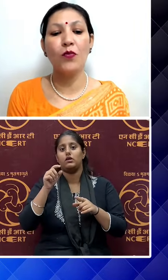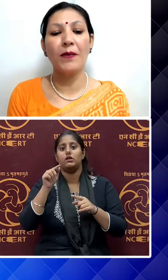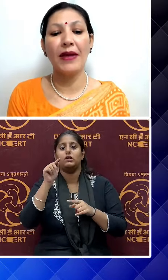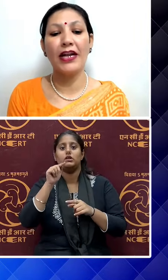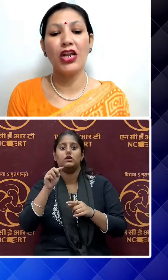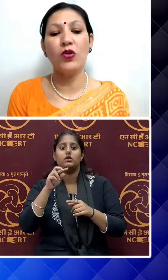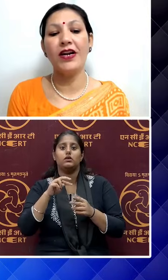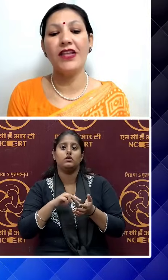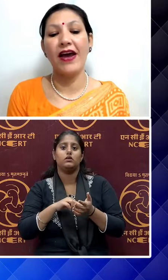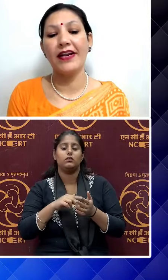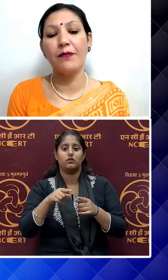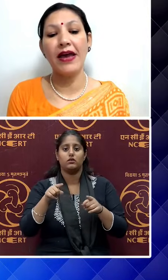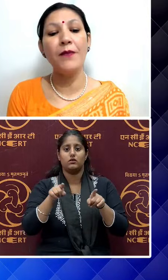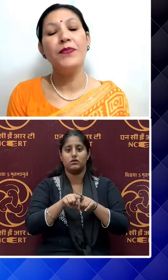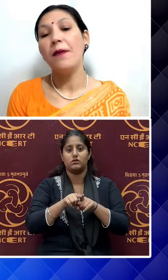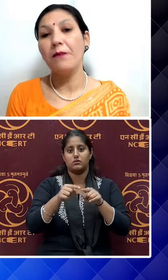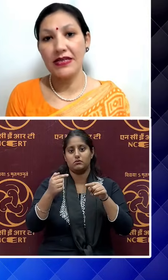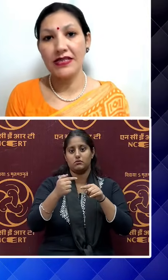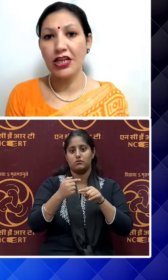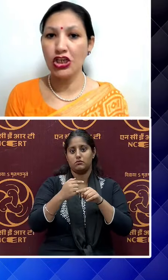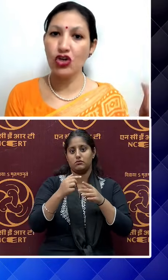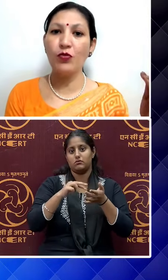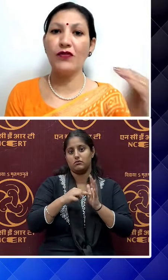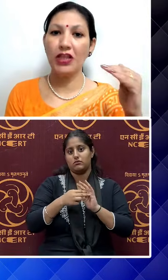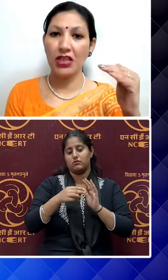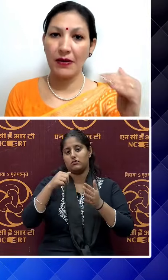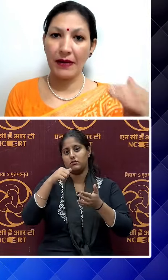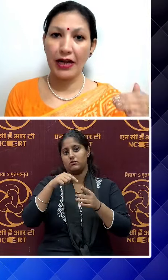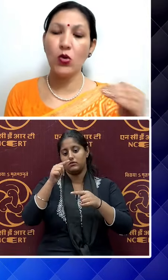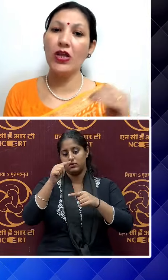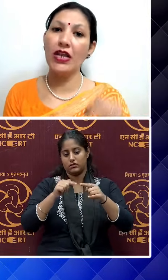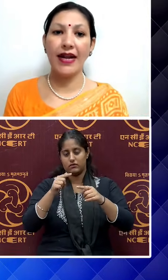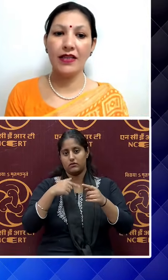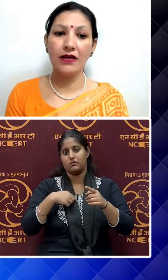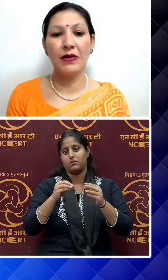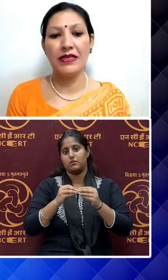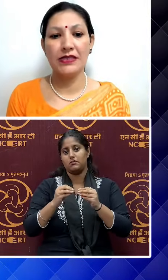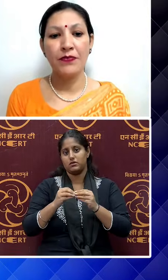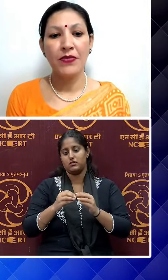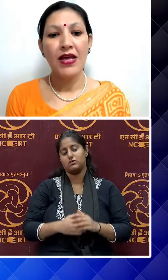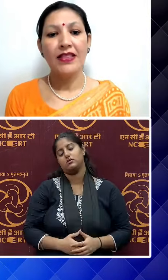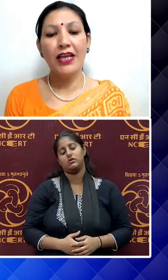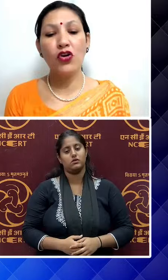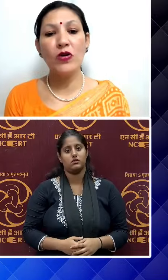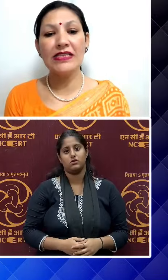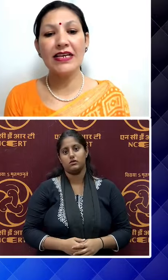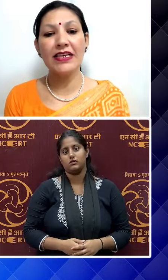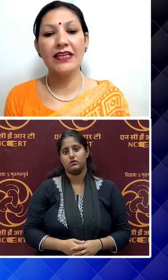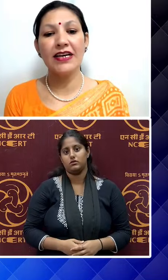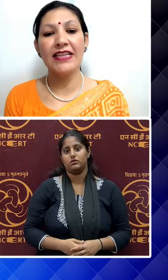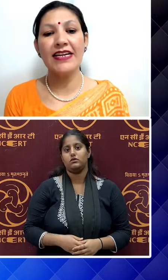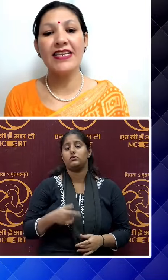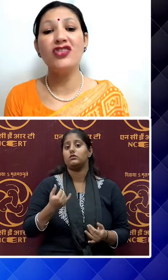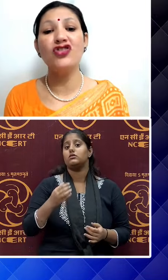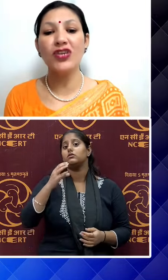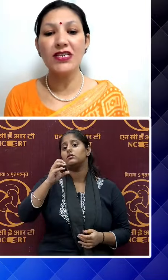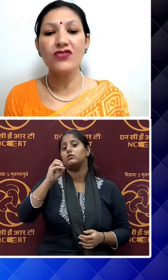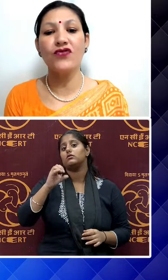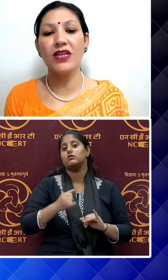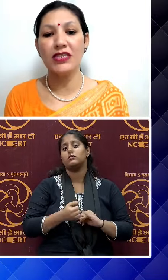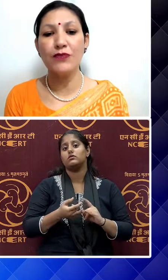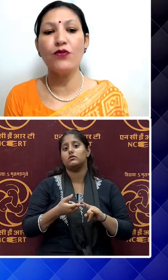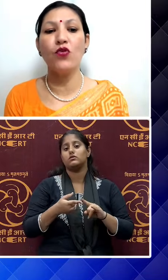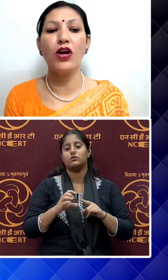to perpendicular divided by base, the ratio between the perpendicular and the base. Then cosec theta, that is